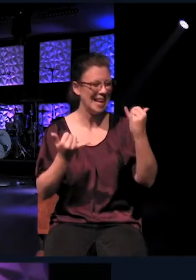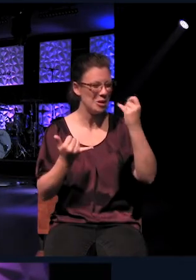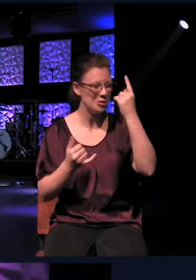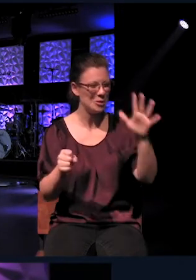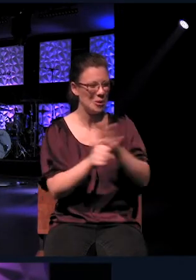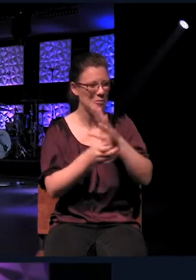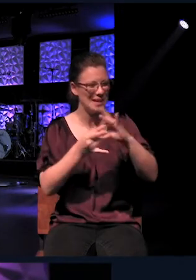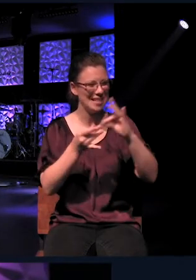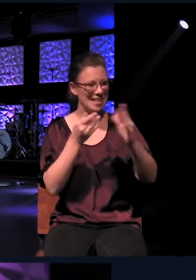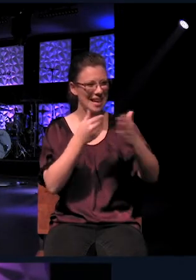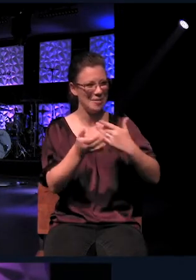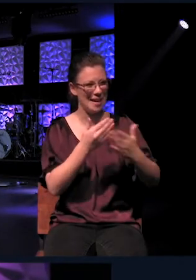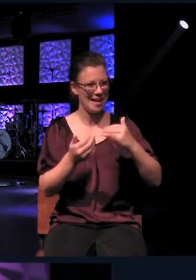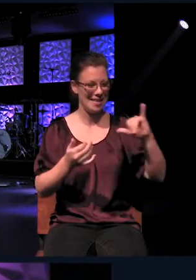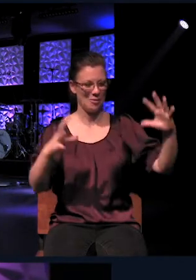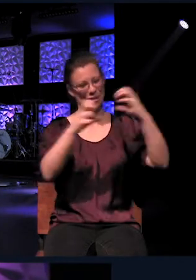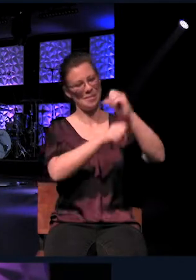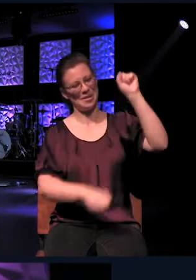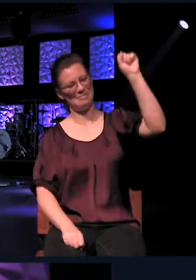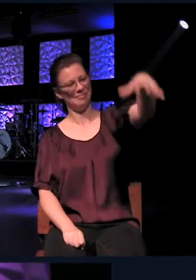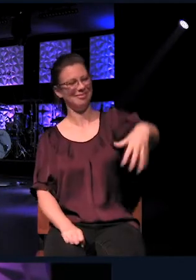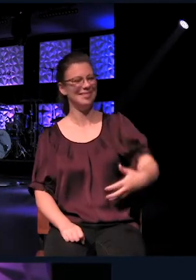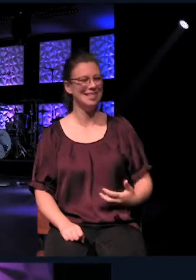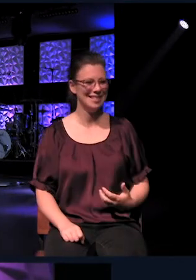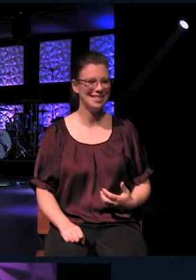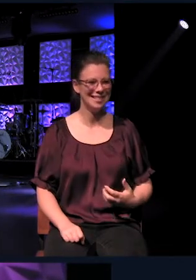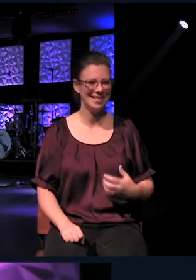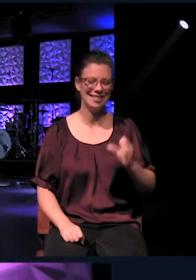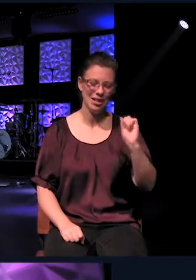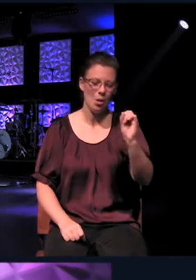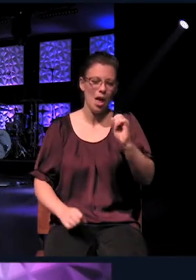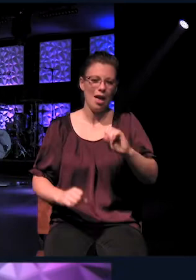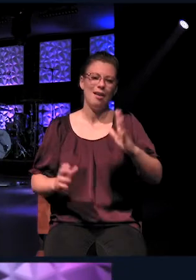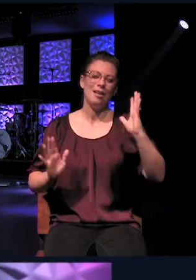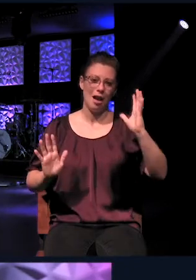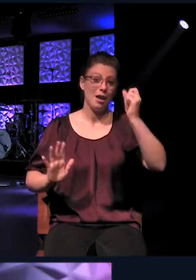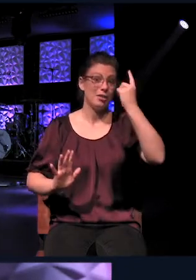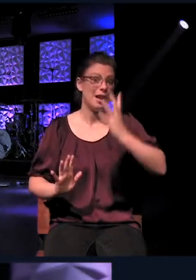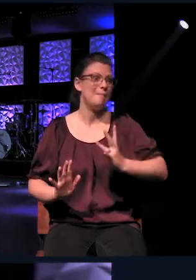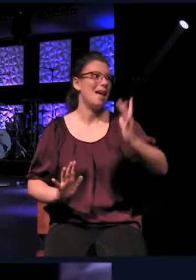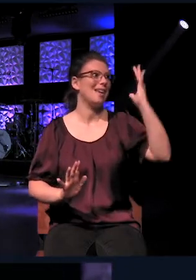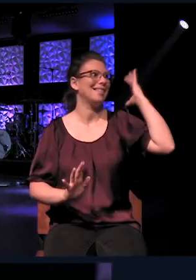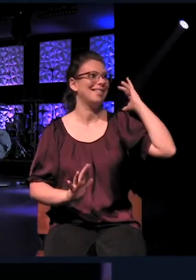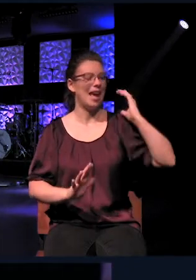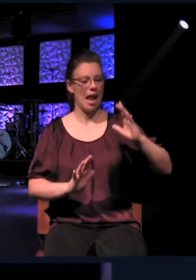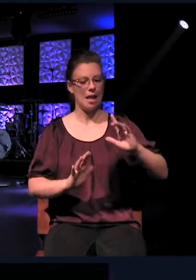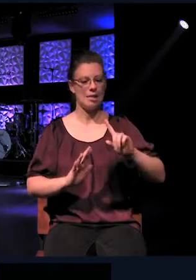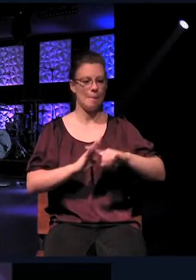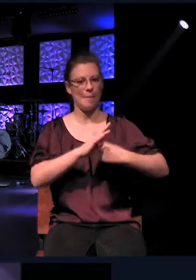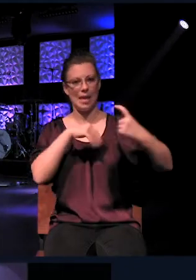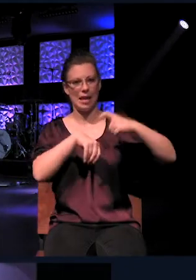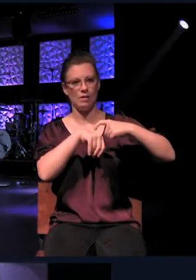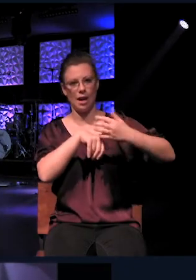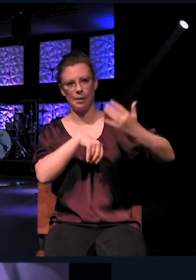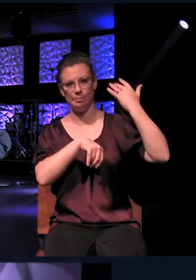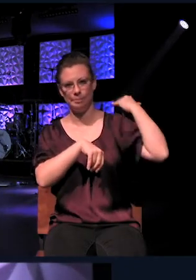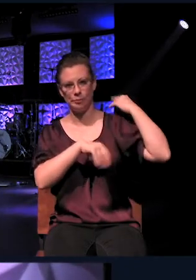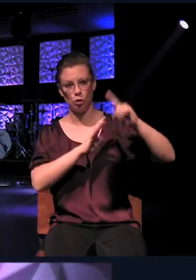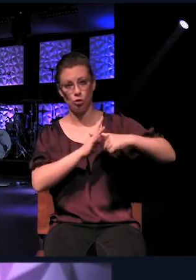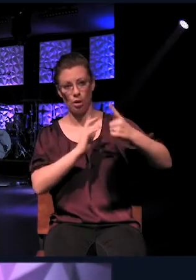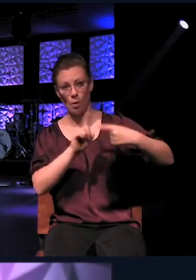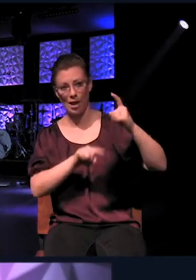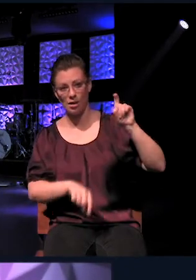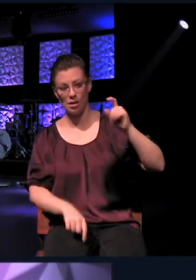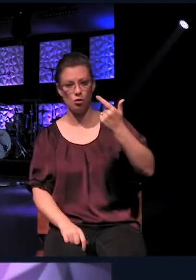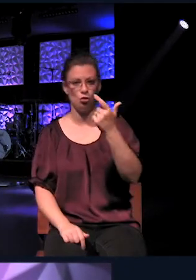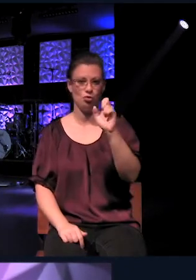the image of God. It says in the beginning of the time that we were in Genesis, that we were made in the image of God. Pastor Matt says all the